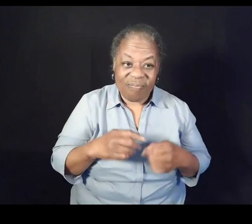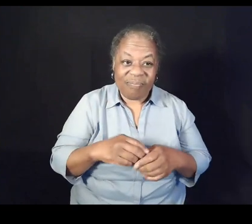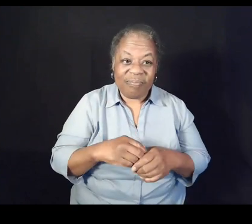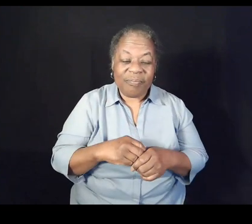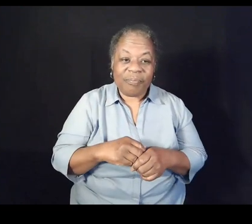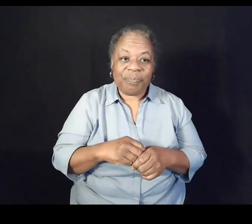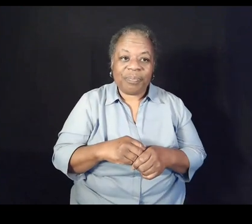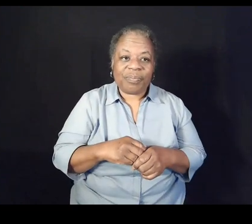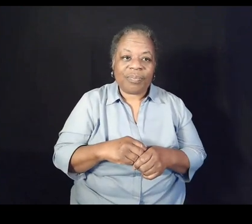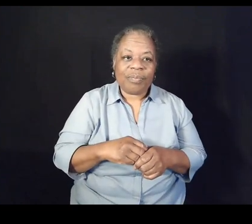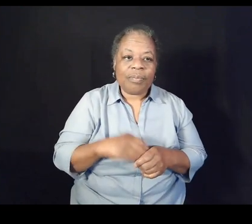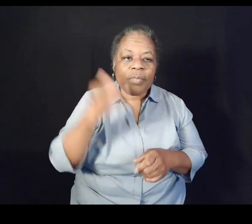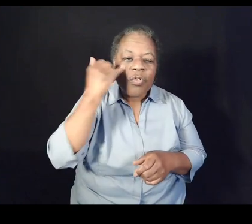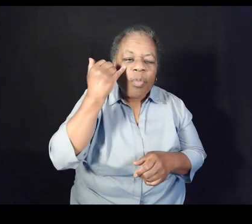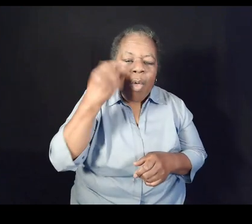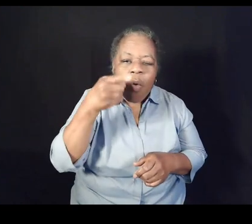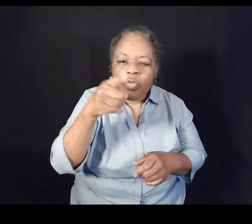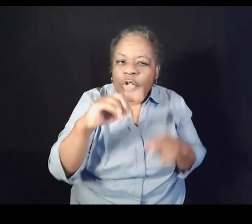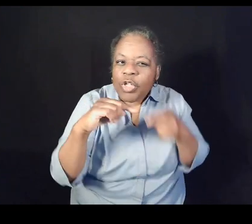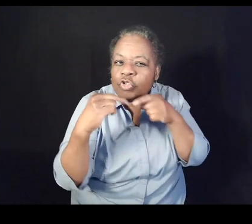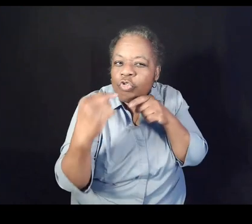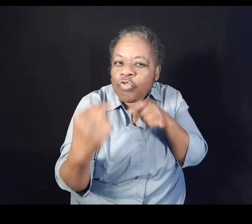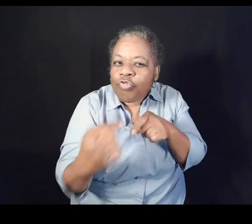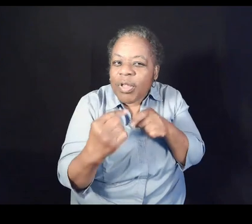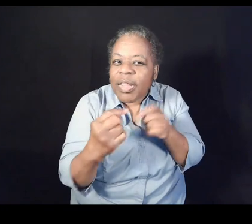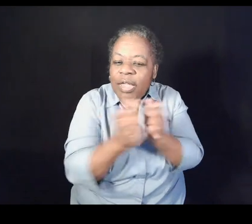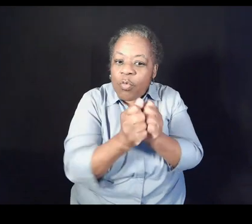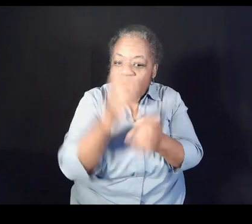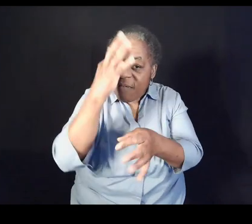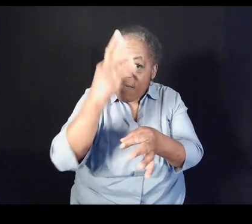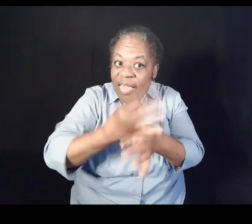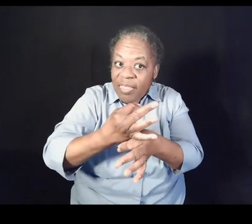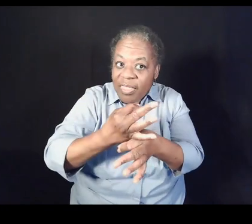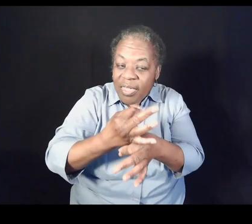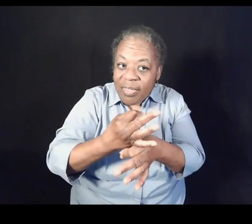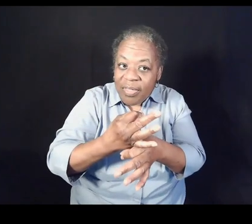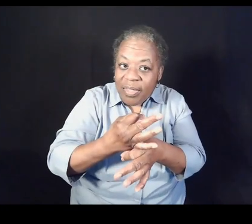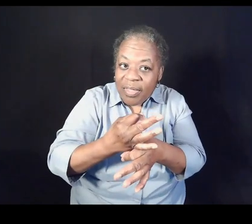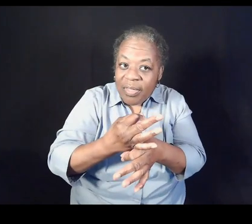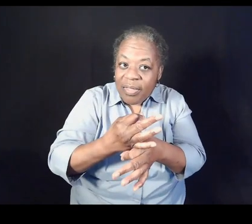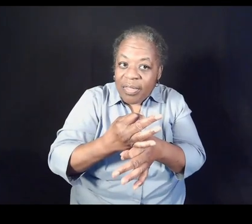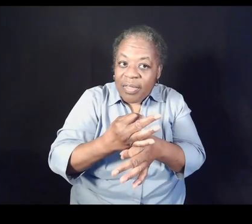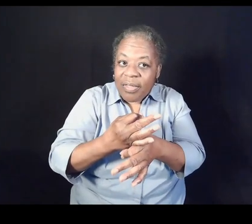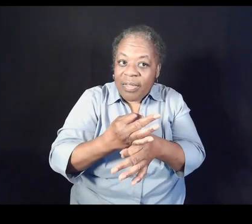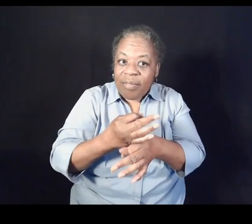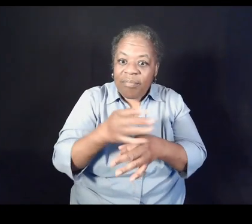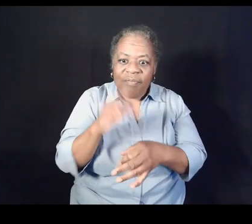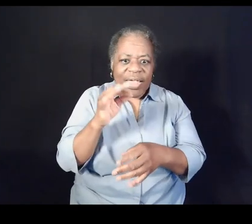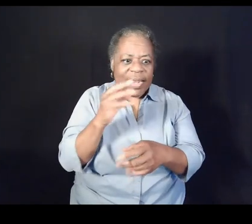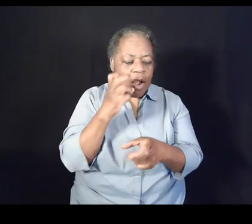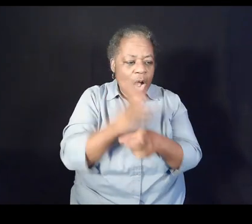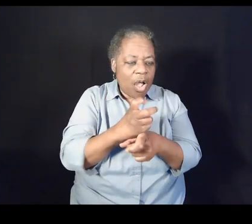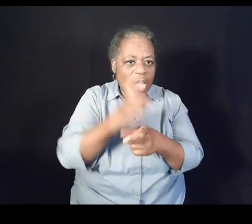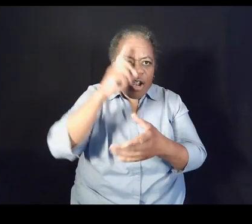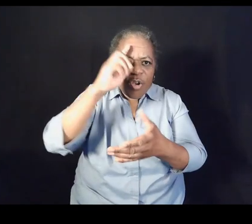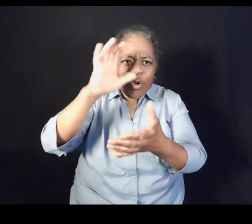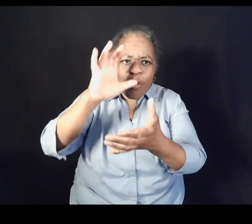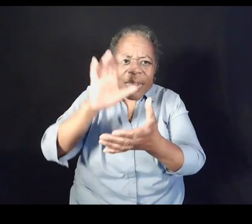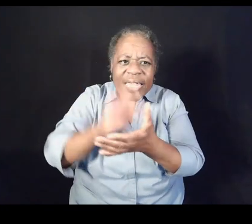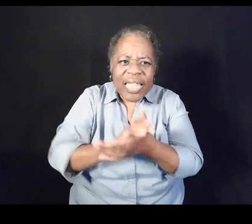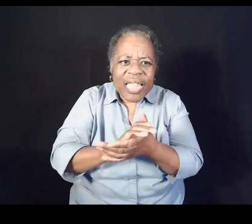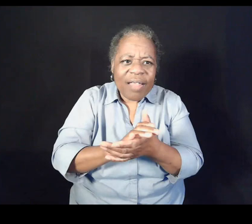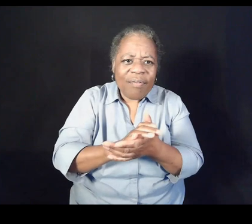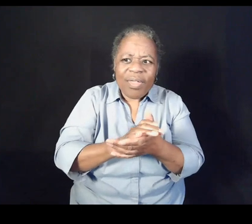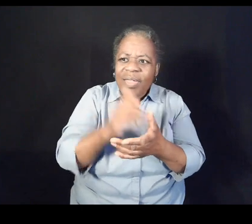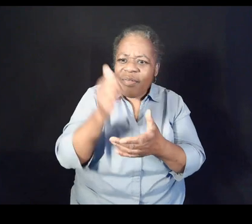So if you're struggling with faith these days, if you're finding it hard to believe for any of the reasons we